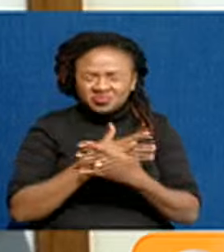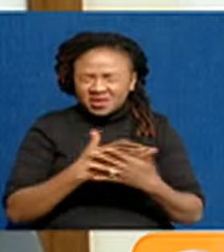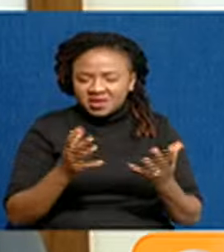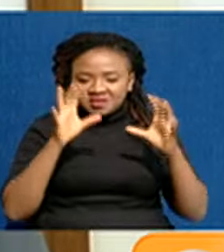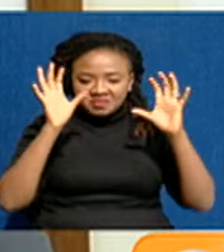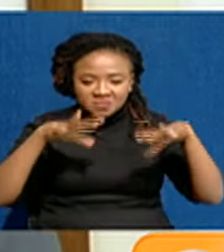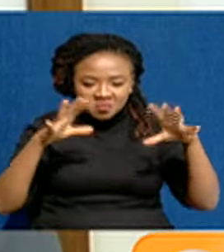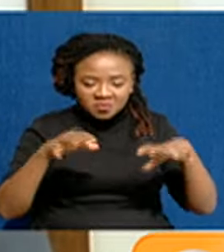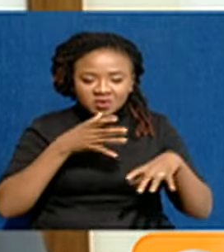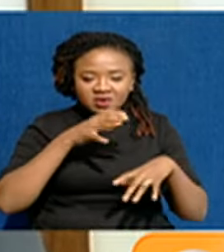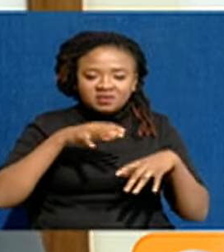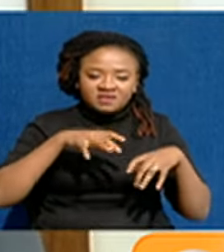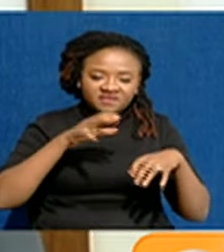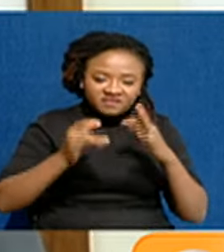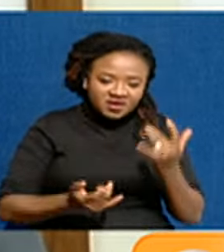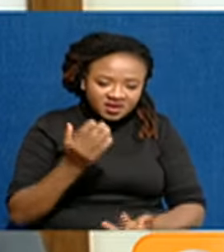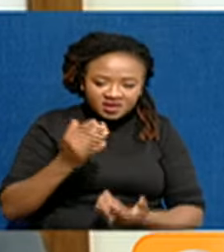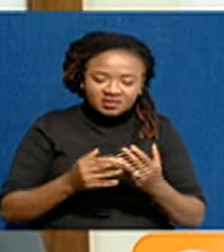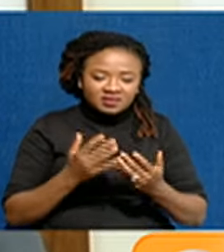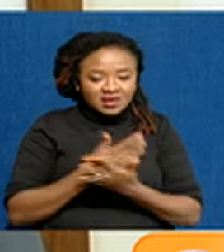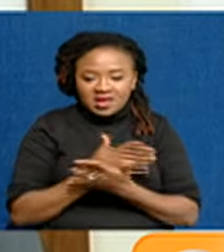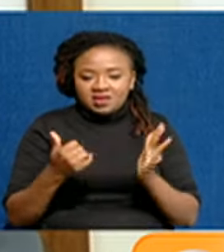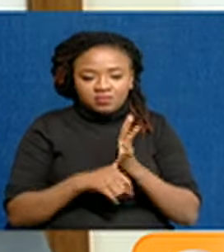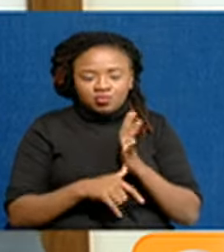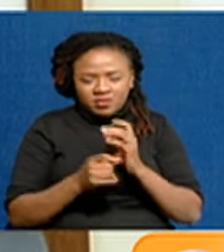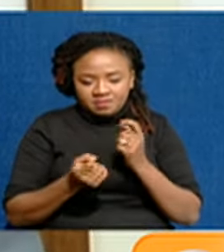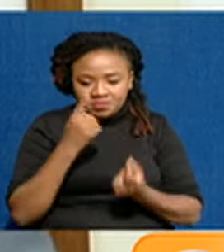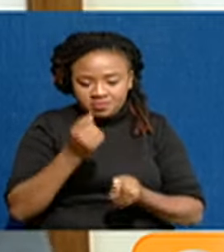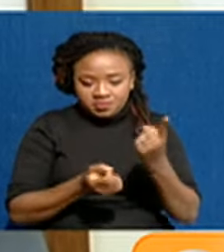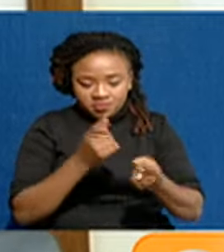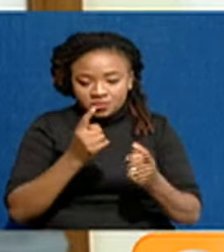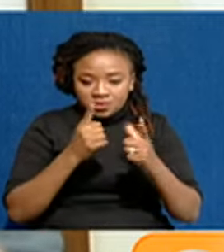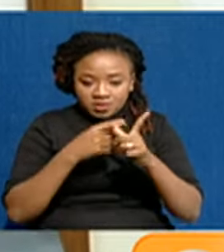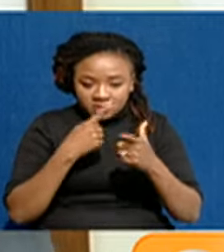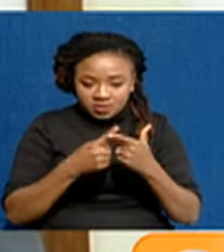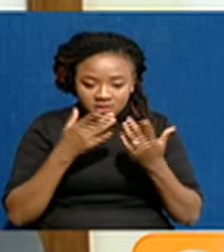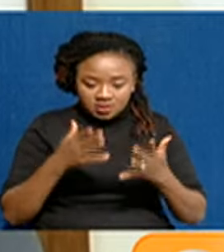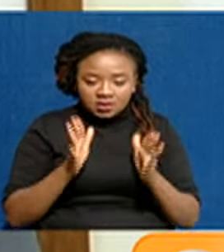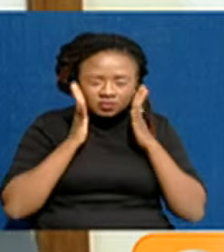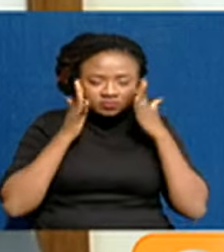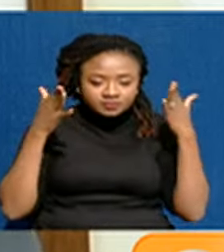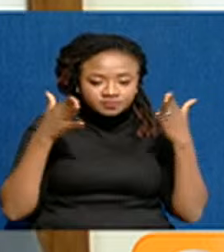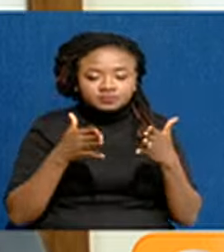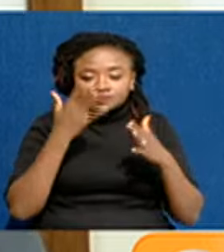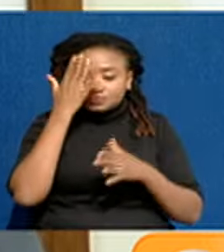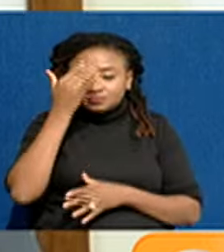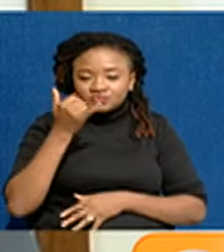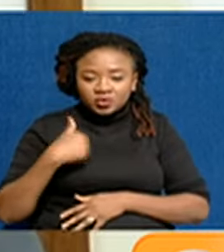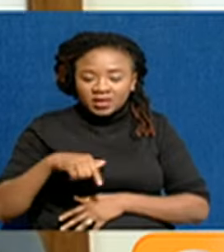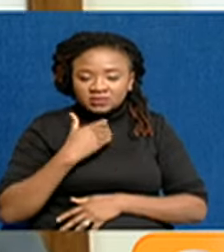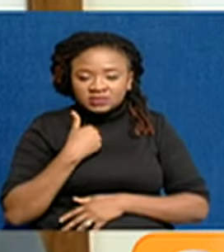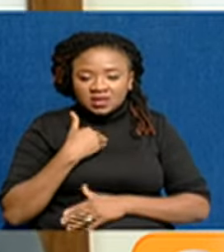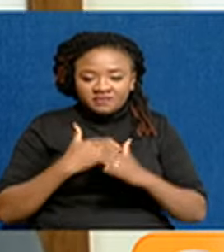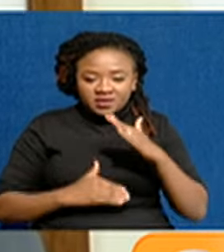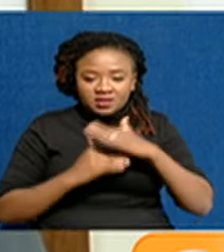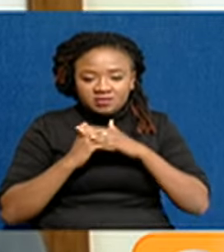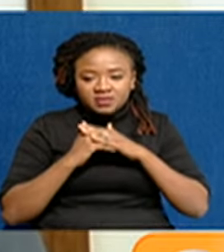thing. A disaster can be in many forms. And then now, then it can just be within, because we have a very limited resource